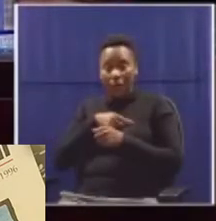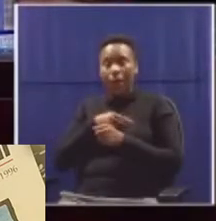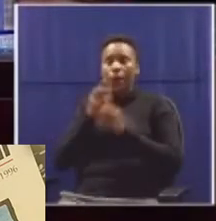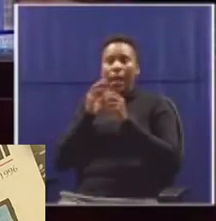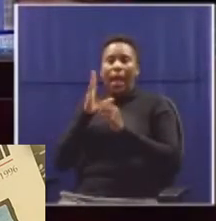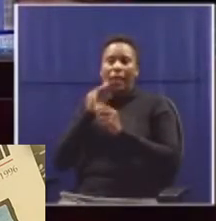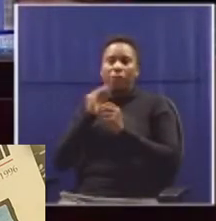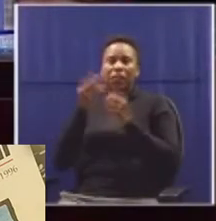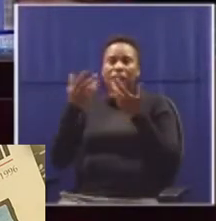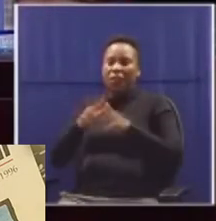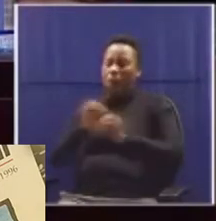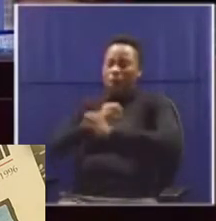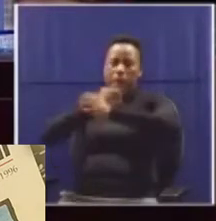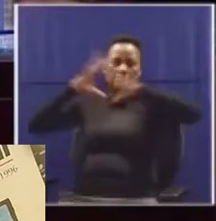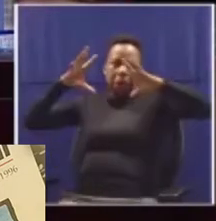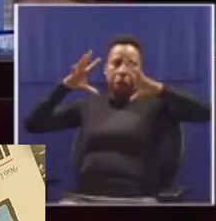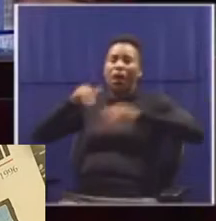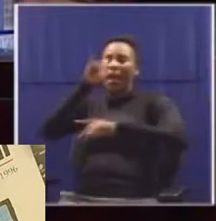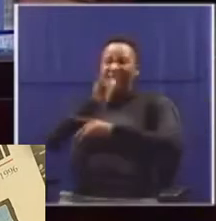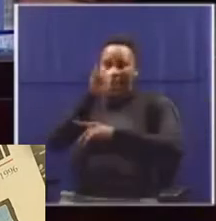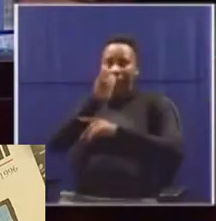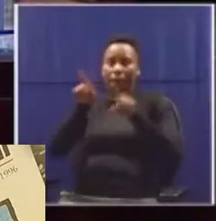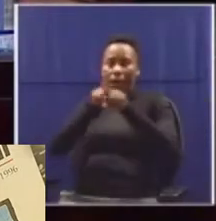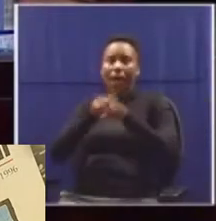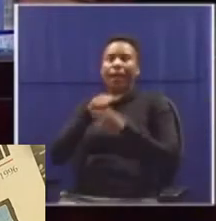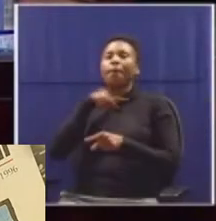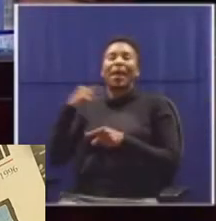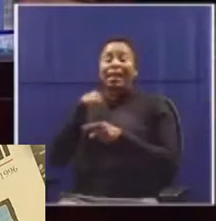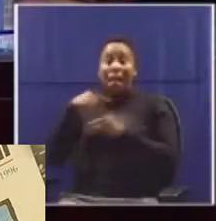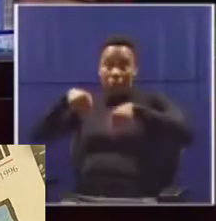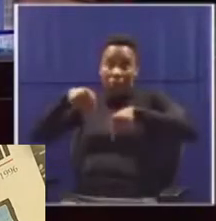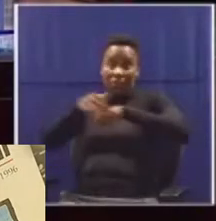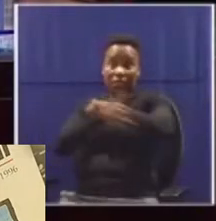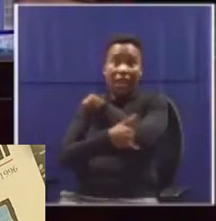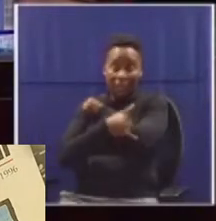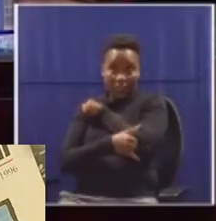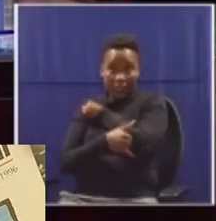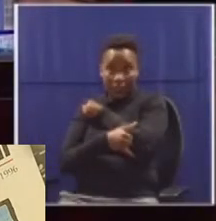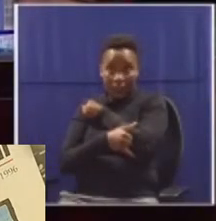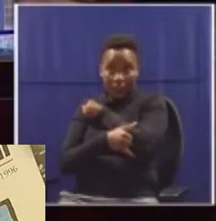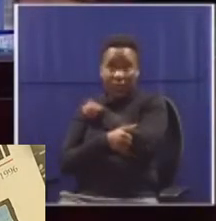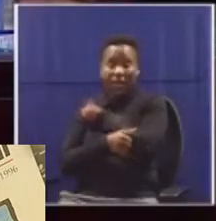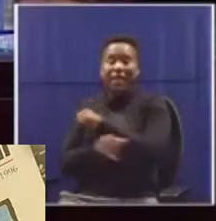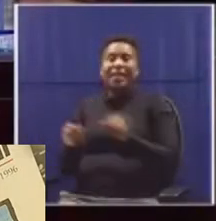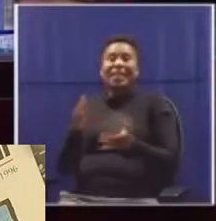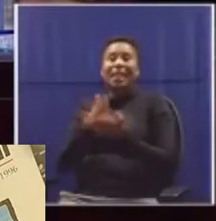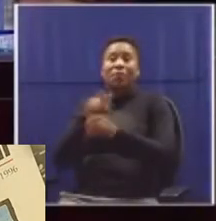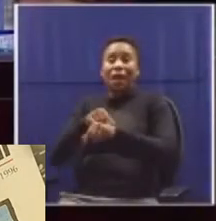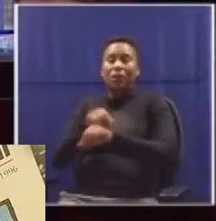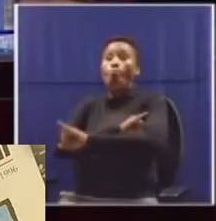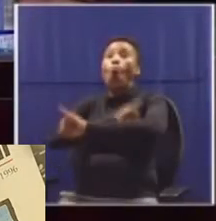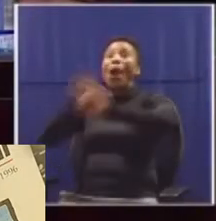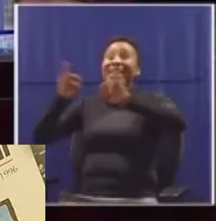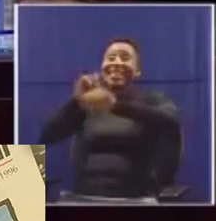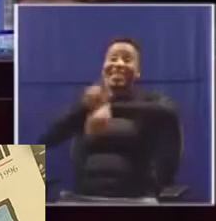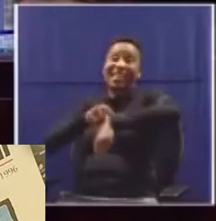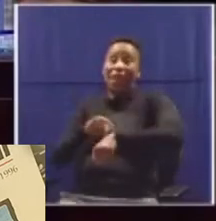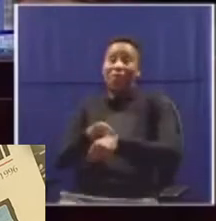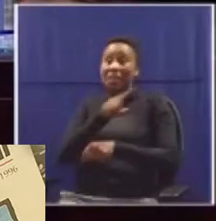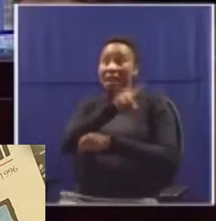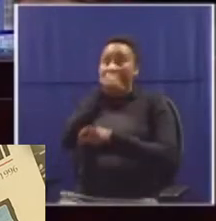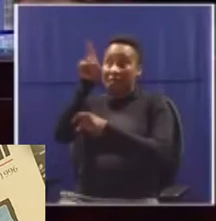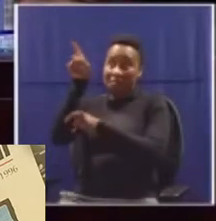crime such as murder in this country resembled and are sometimes worse than those of the war towards